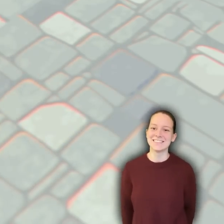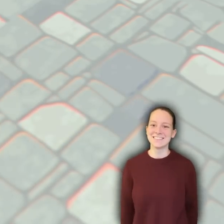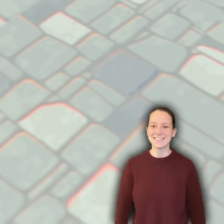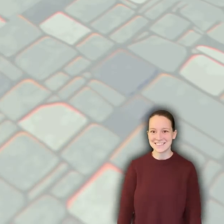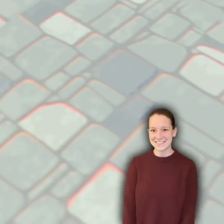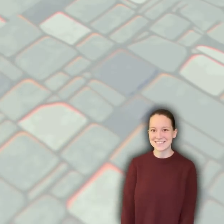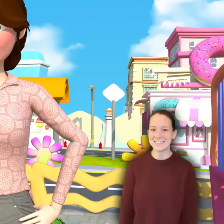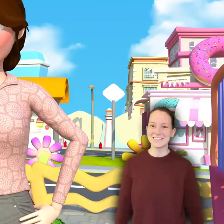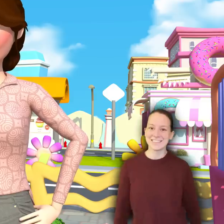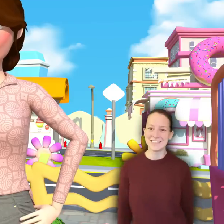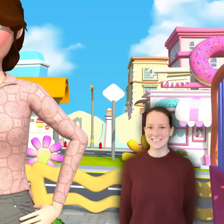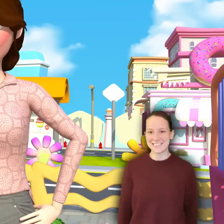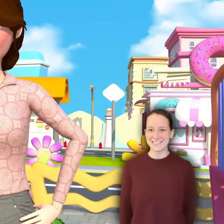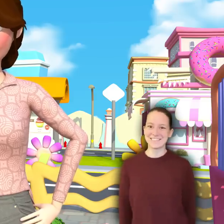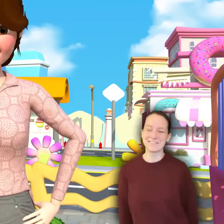foreign